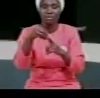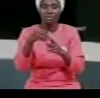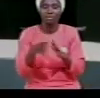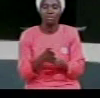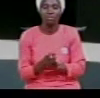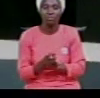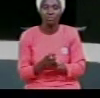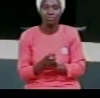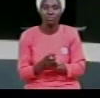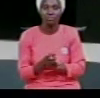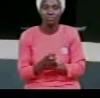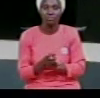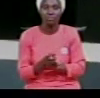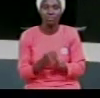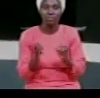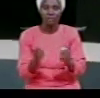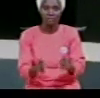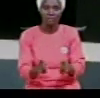privilege,